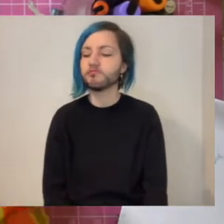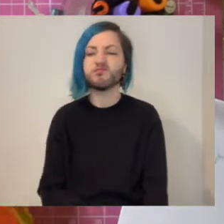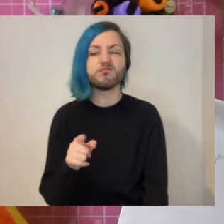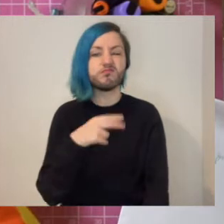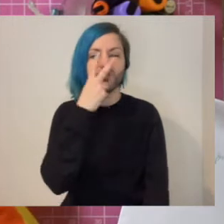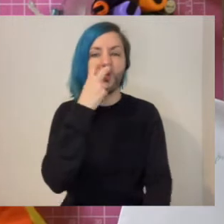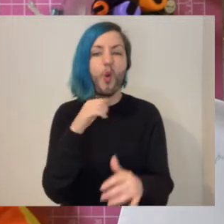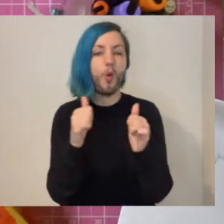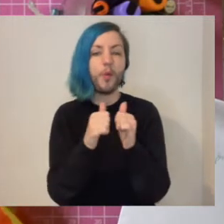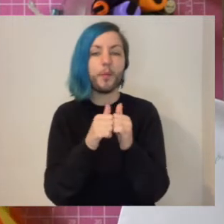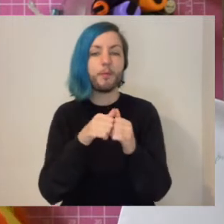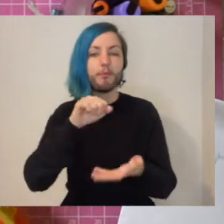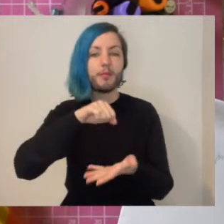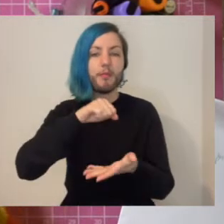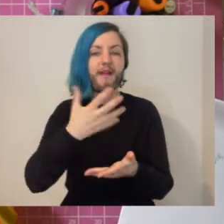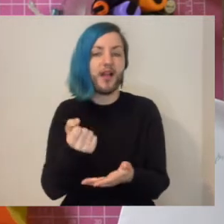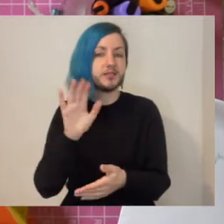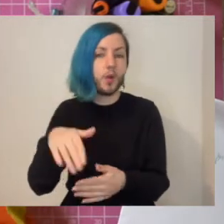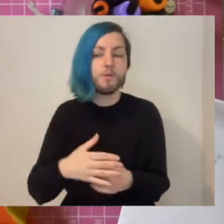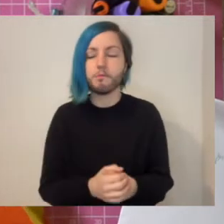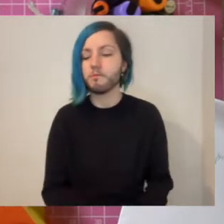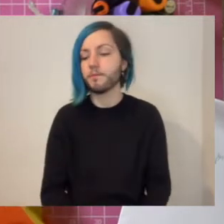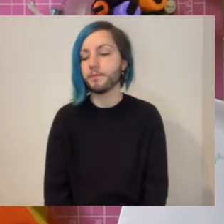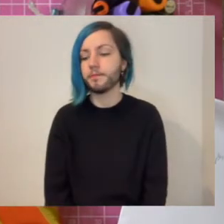this is an old paper bag that I had lying around.